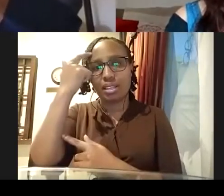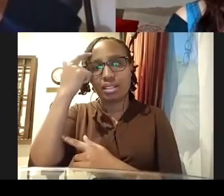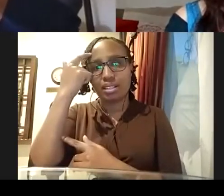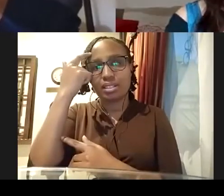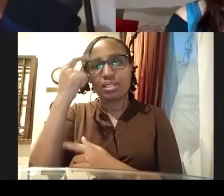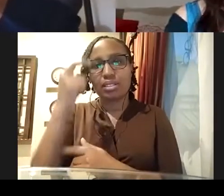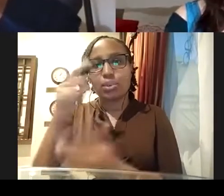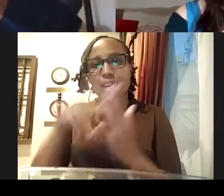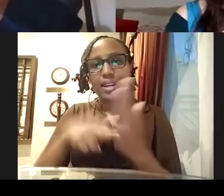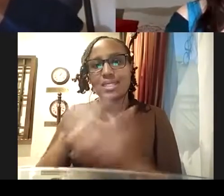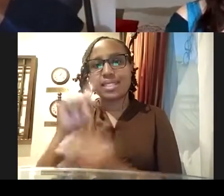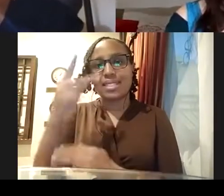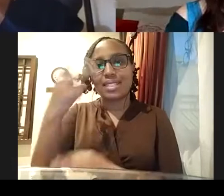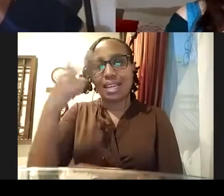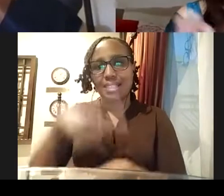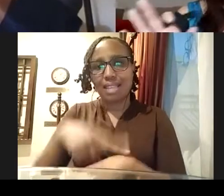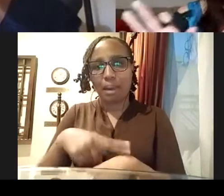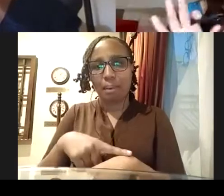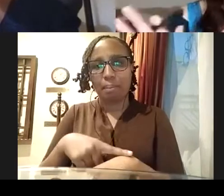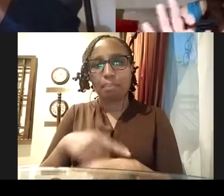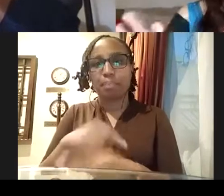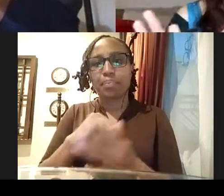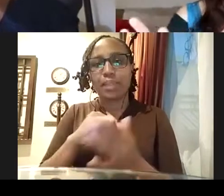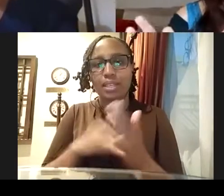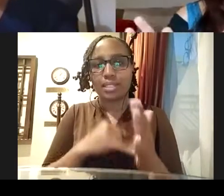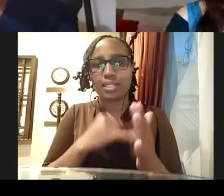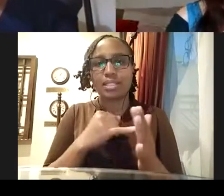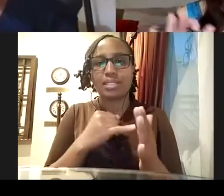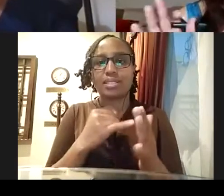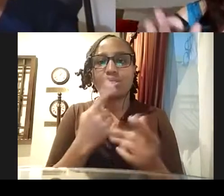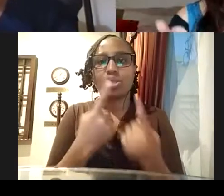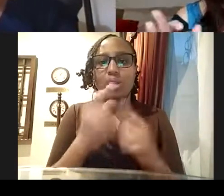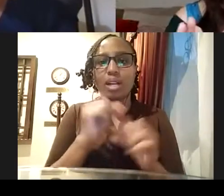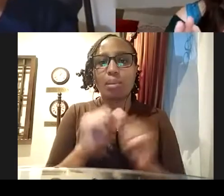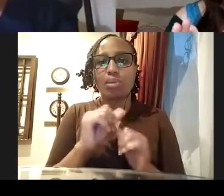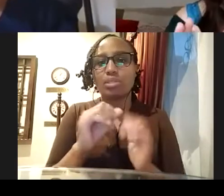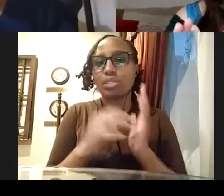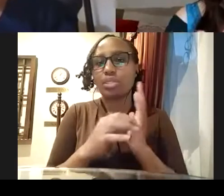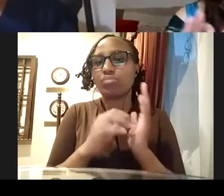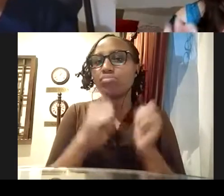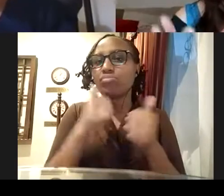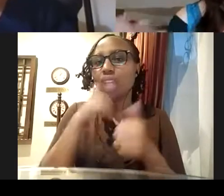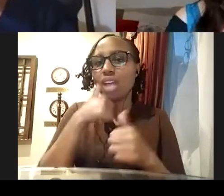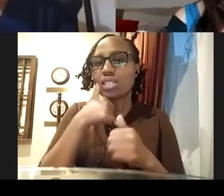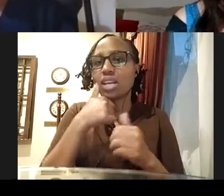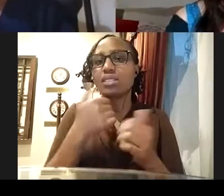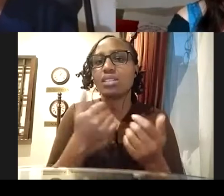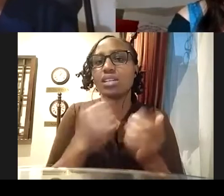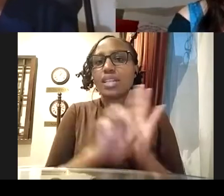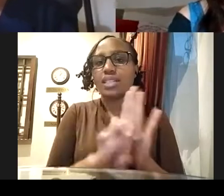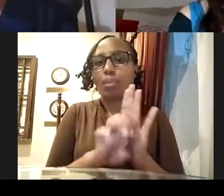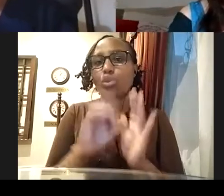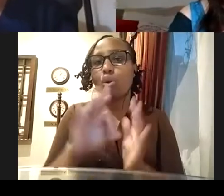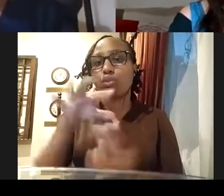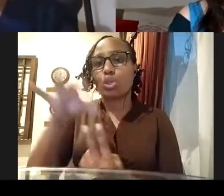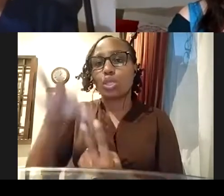time, just spotting so many incredible quotes and examples of choice and the